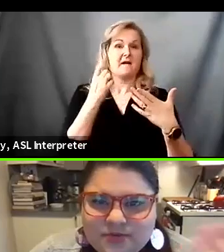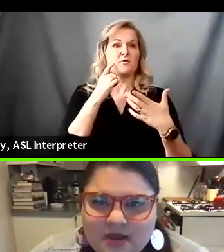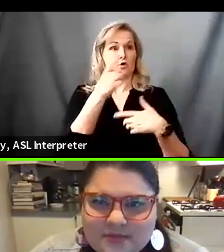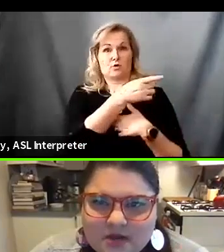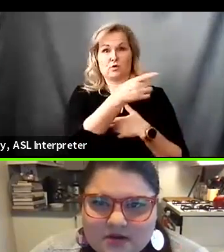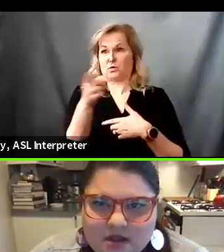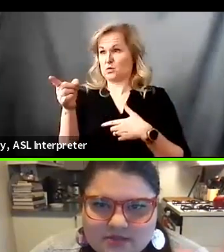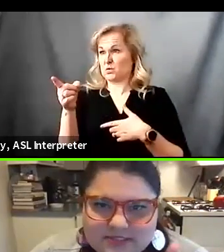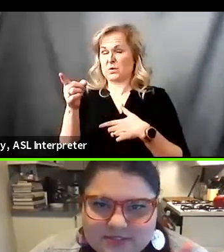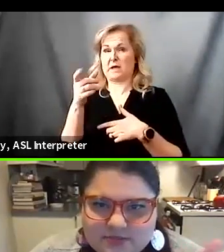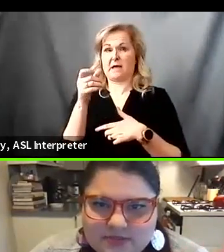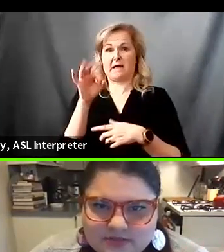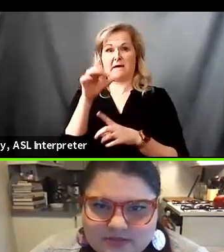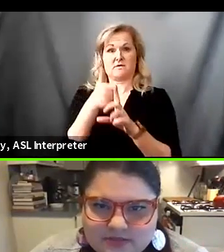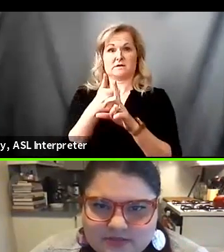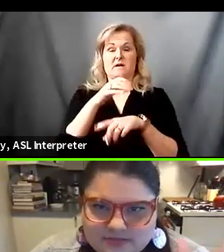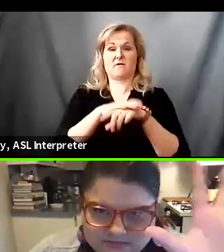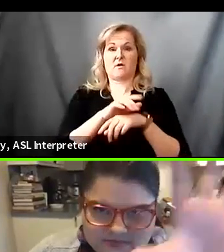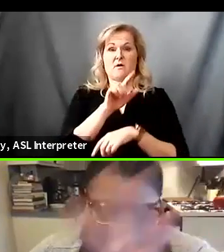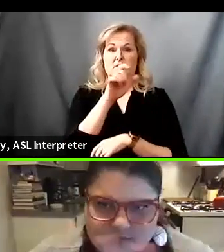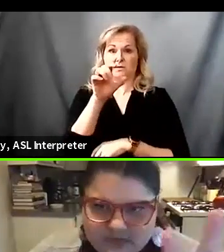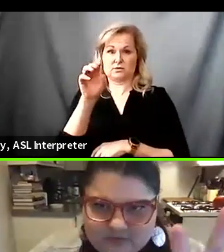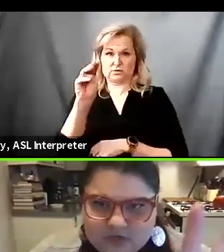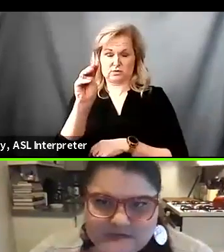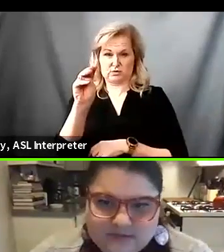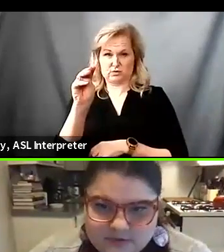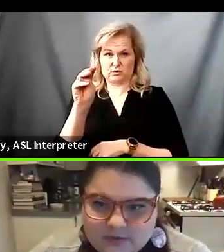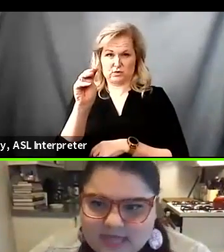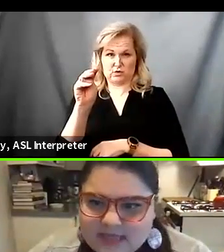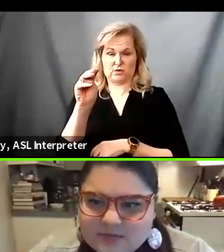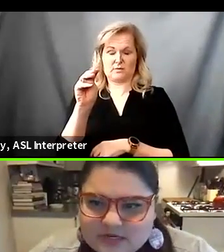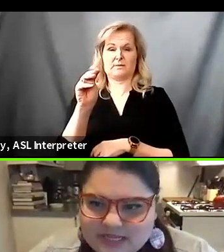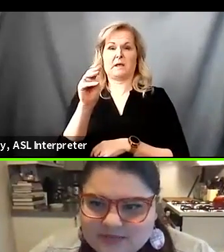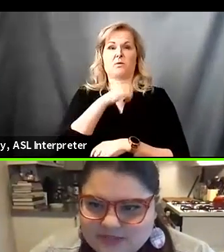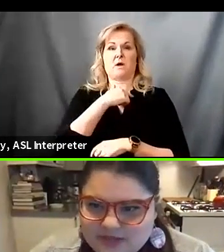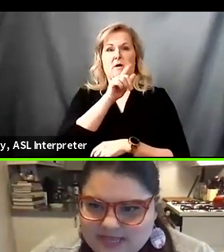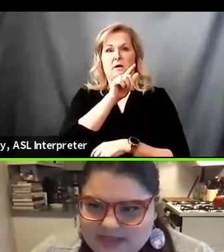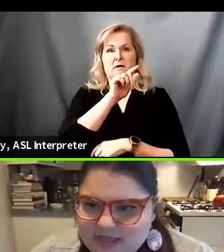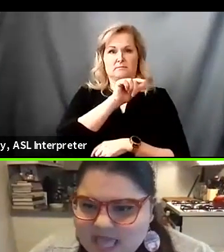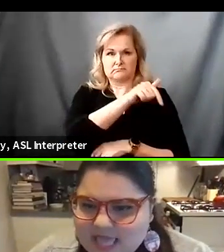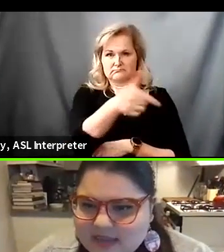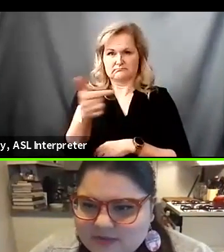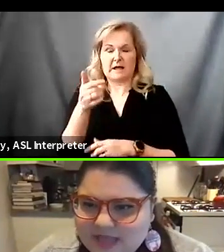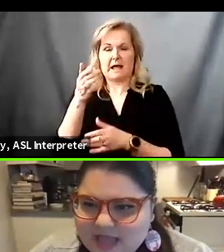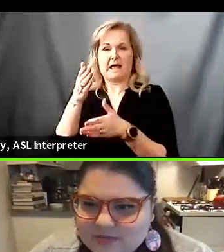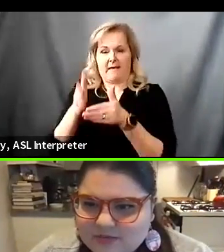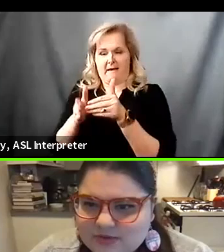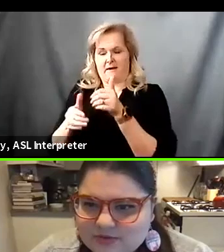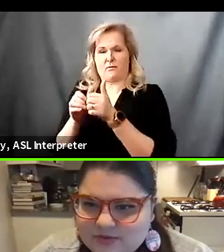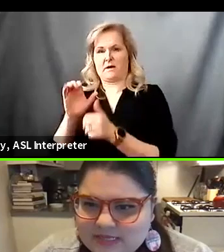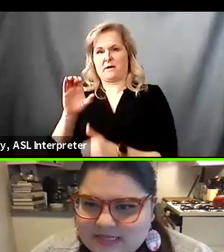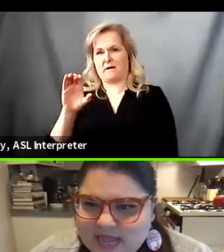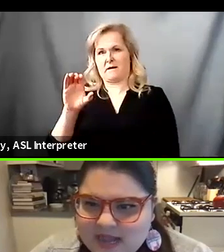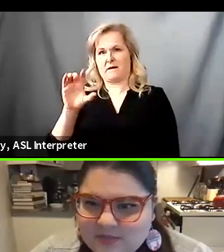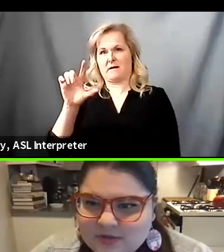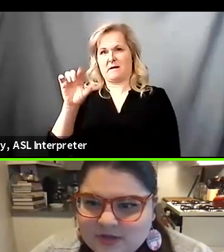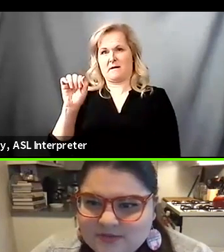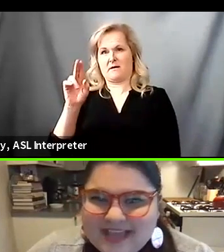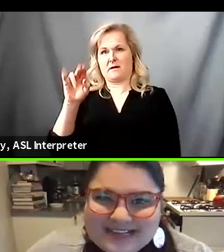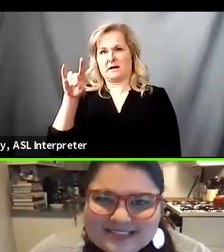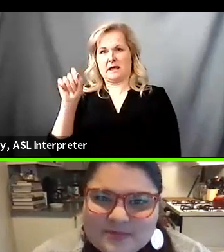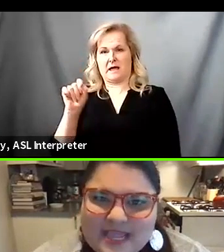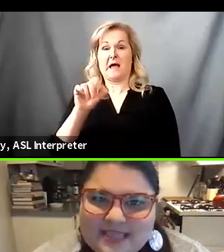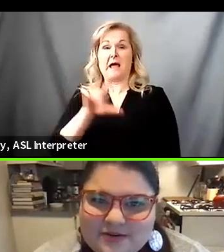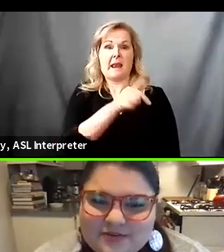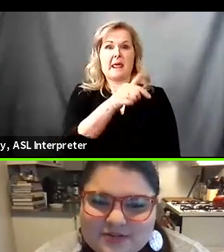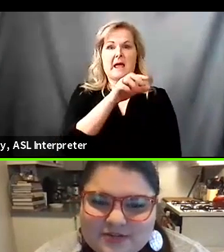who are on the Zoom, and we will go down your way, and then we're going to end with Claudia. And with that, Rue, we'll go